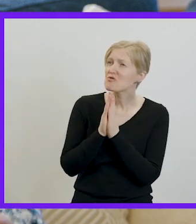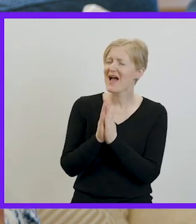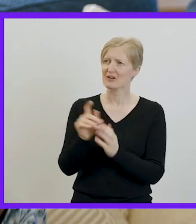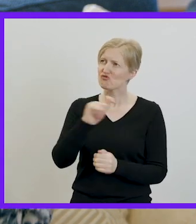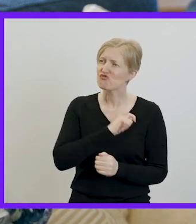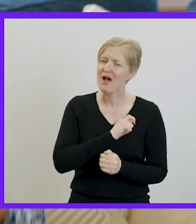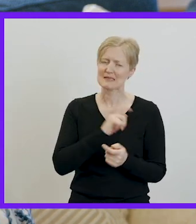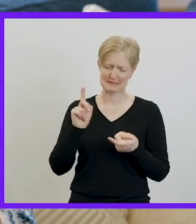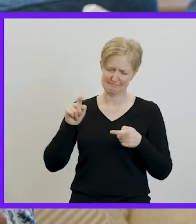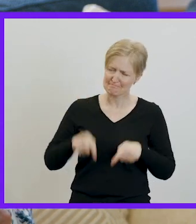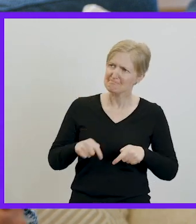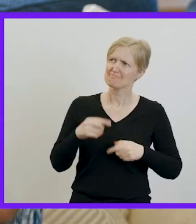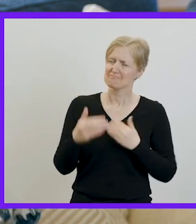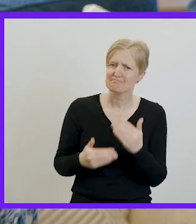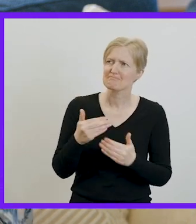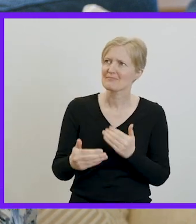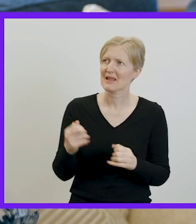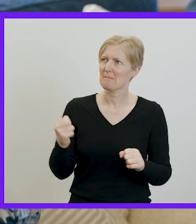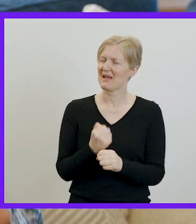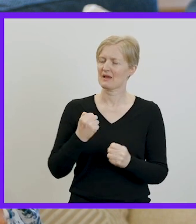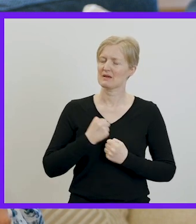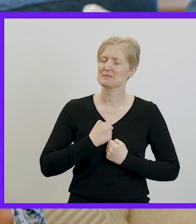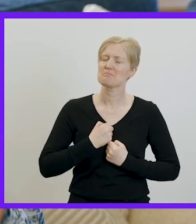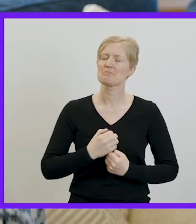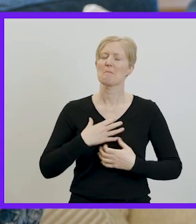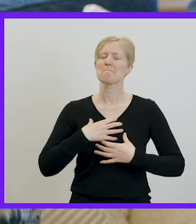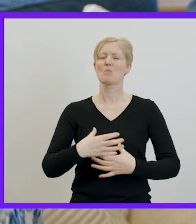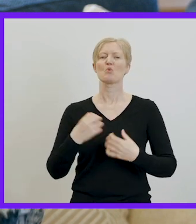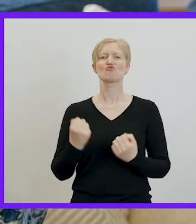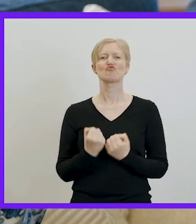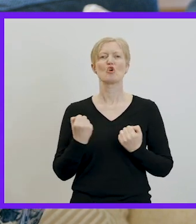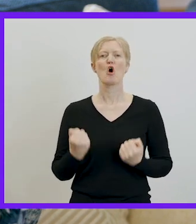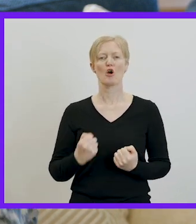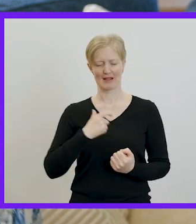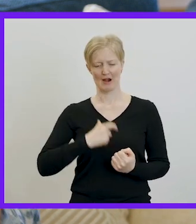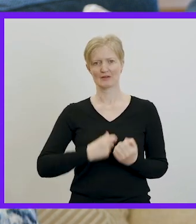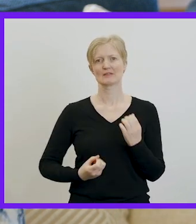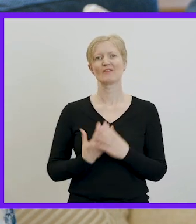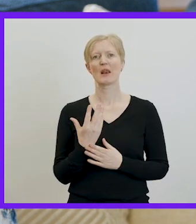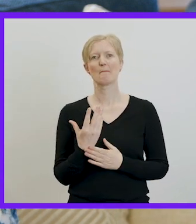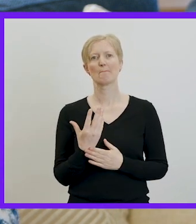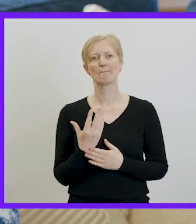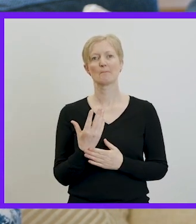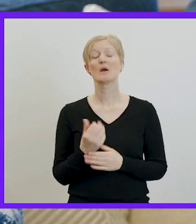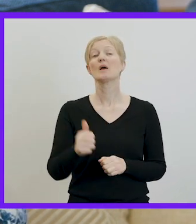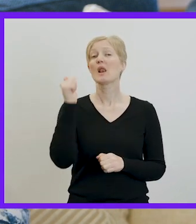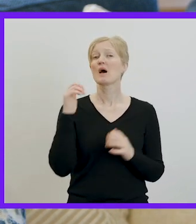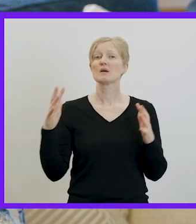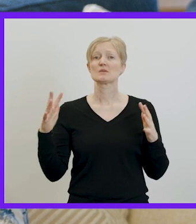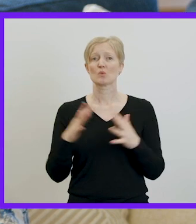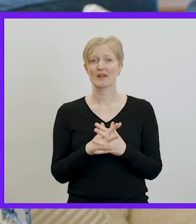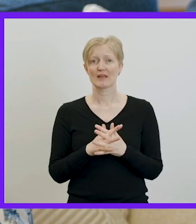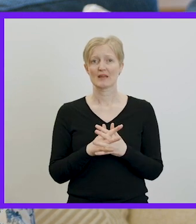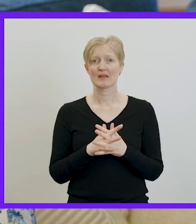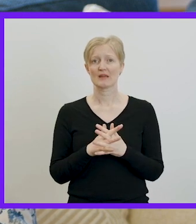and trusting and persevering, they're making us stronger and developing our character. Last